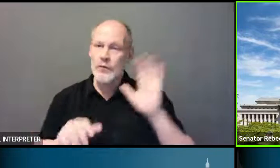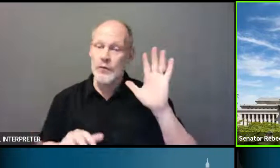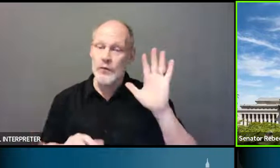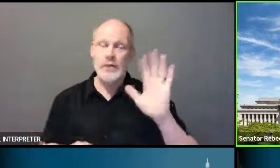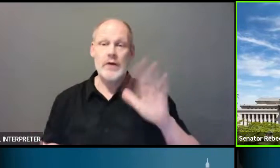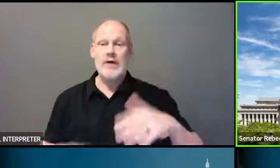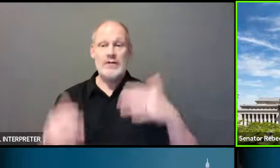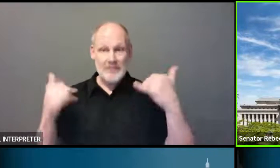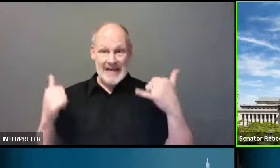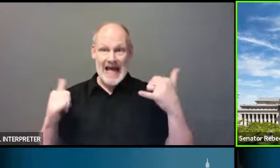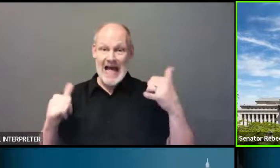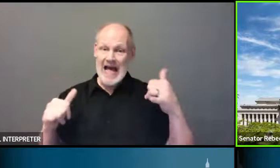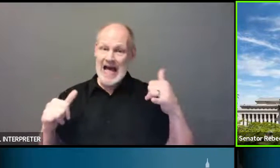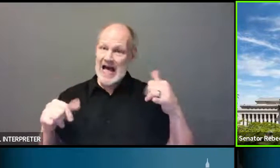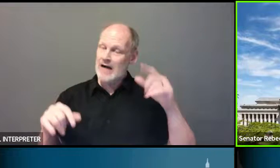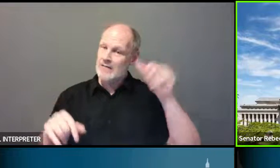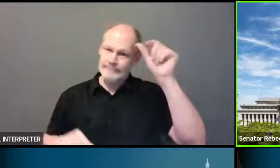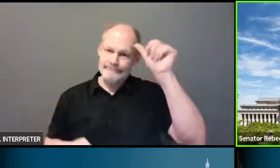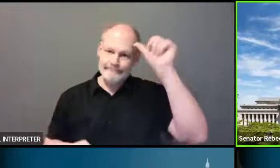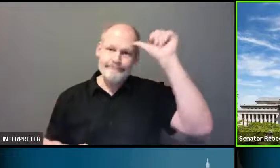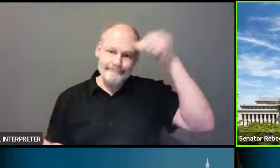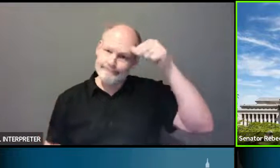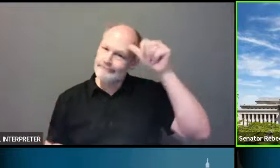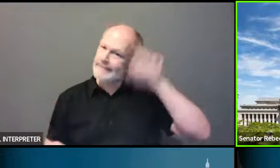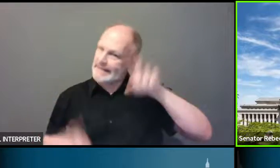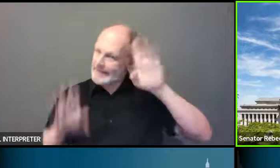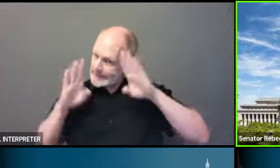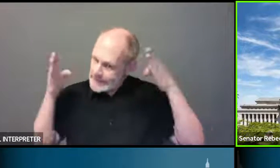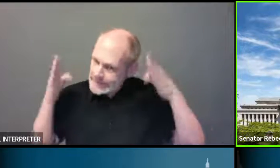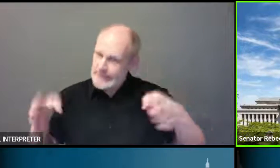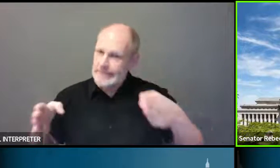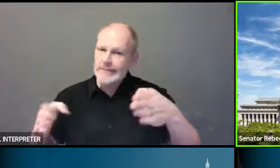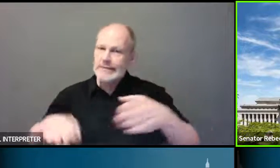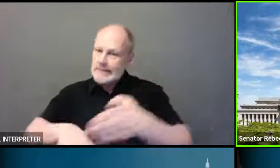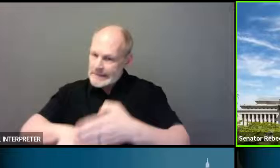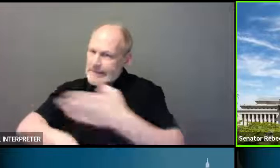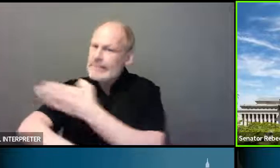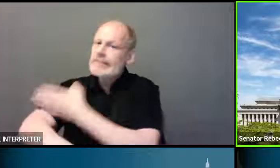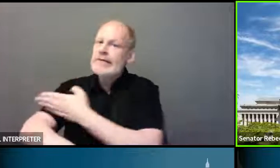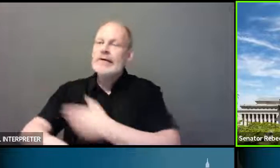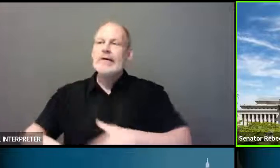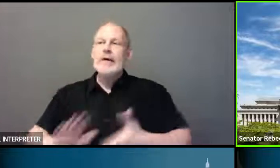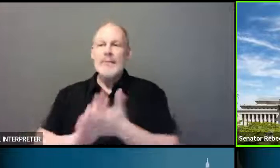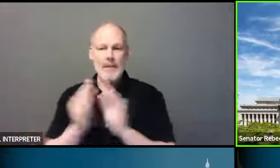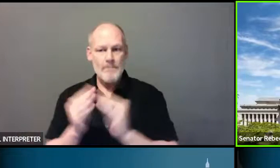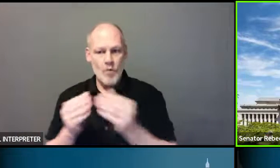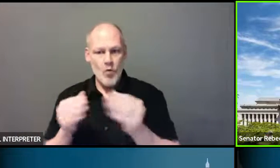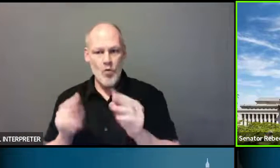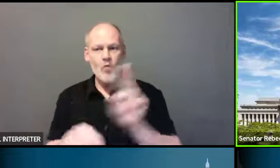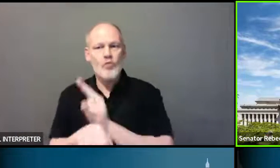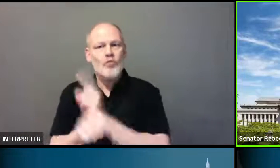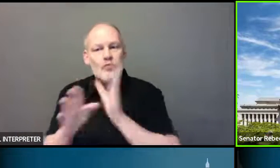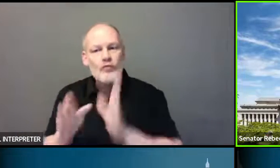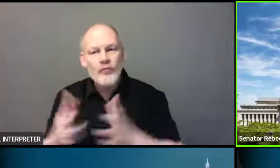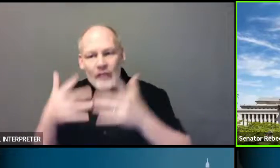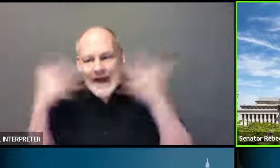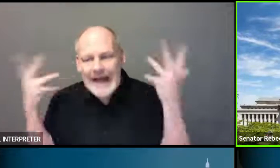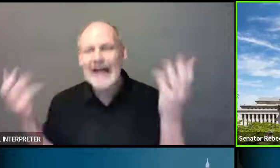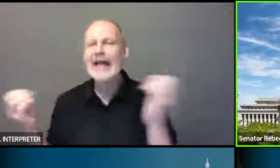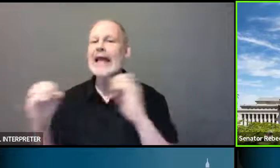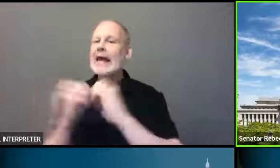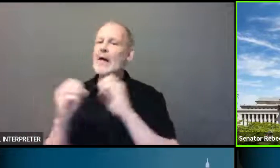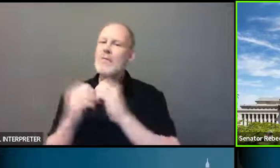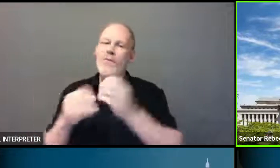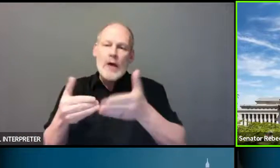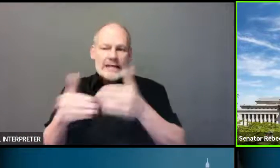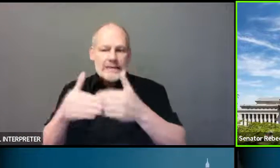program works better, is more humane, has the resources and the capacity to scale up when we